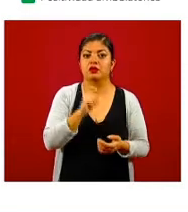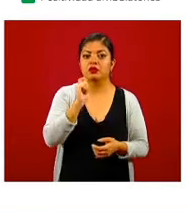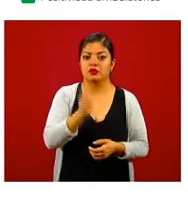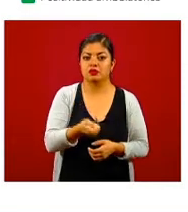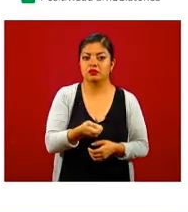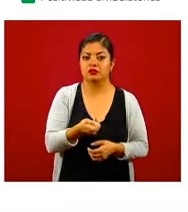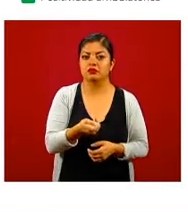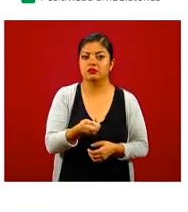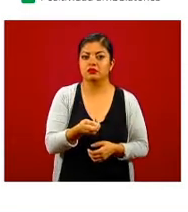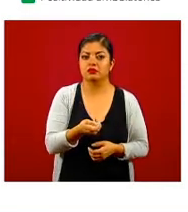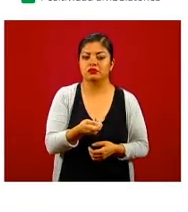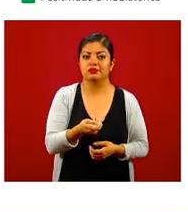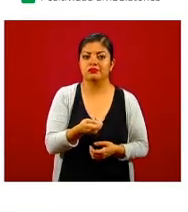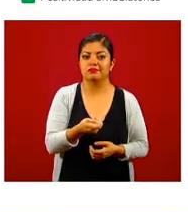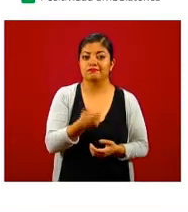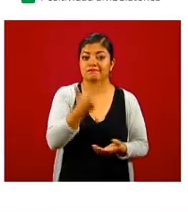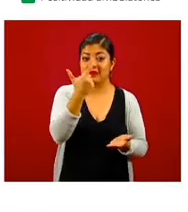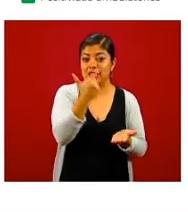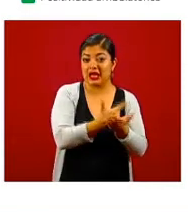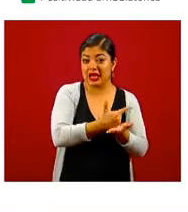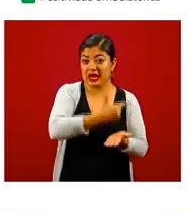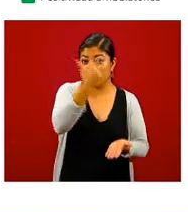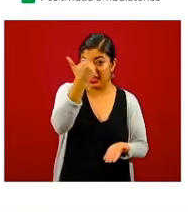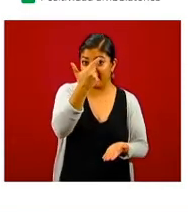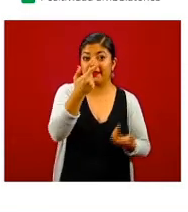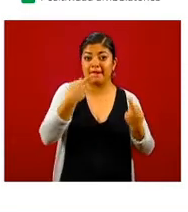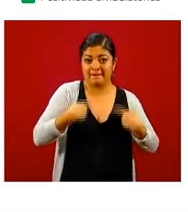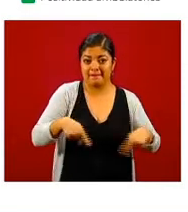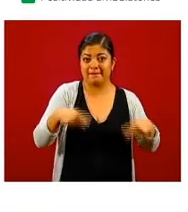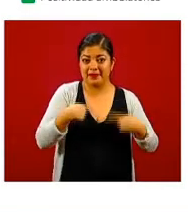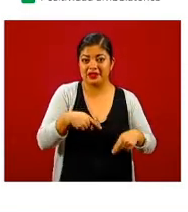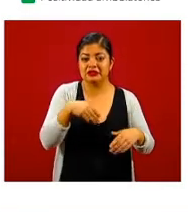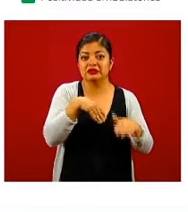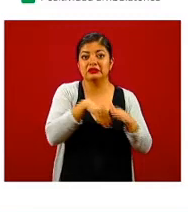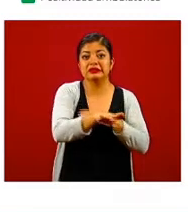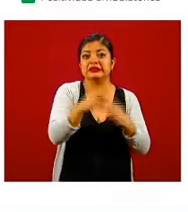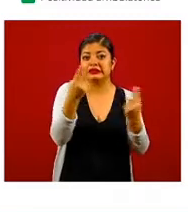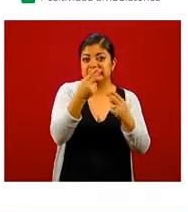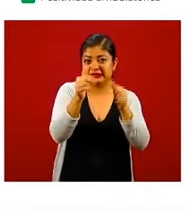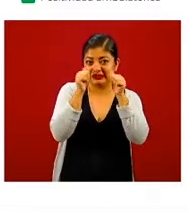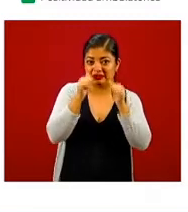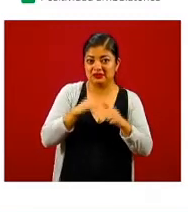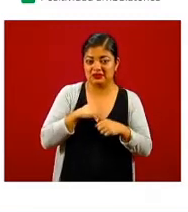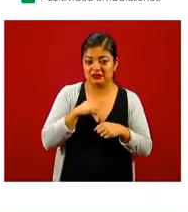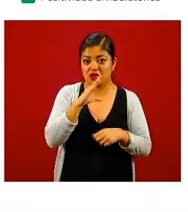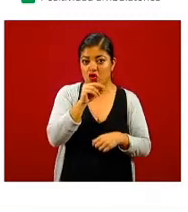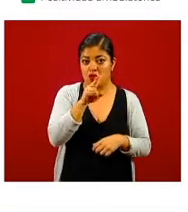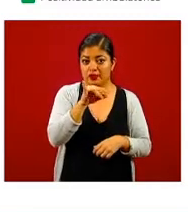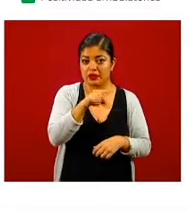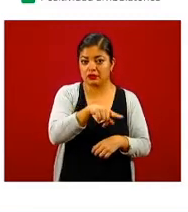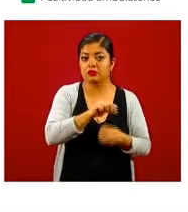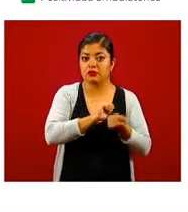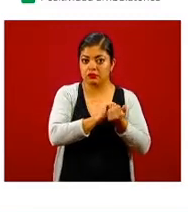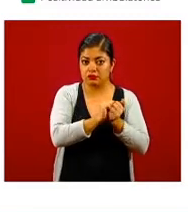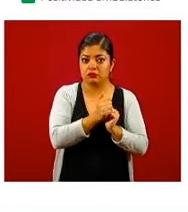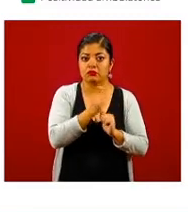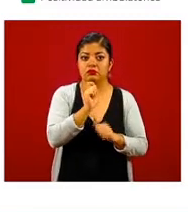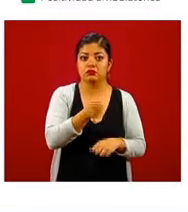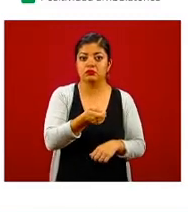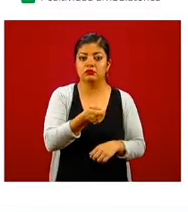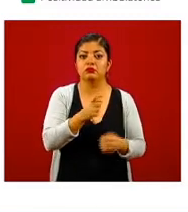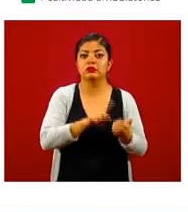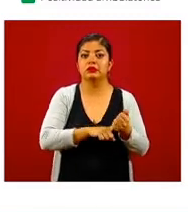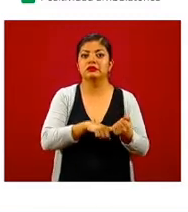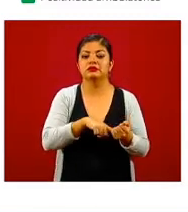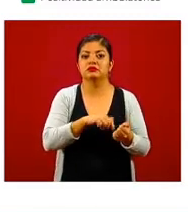week, we can see the degree of seriousness of the person who was seeking medical